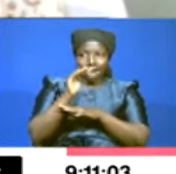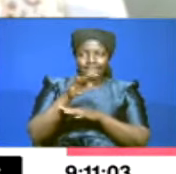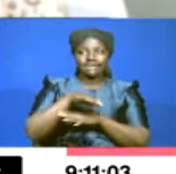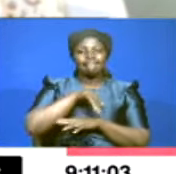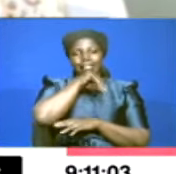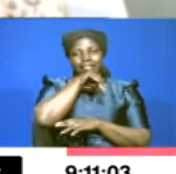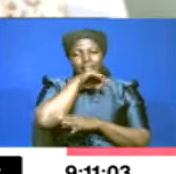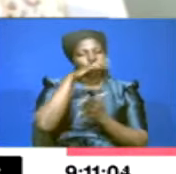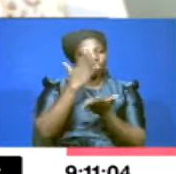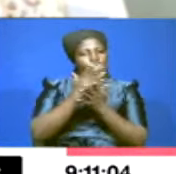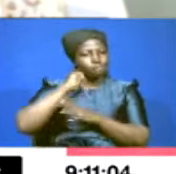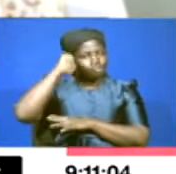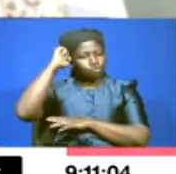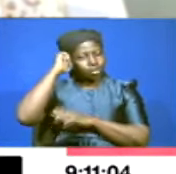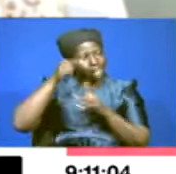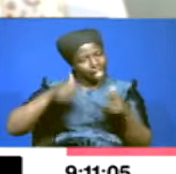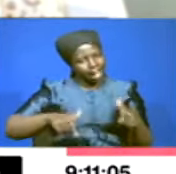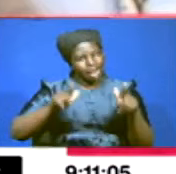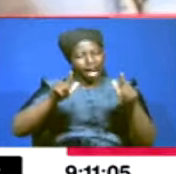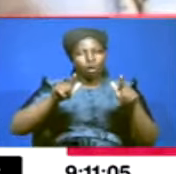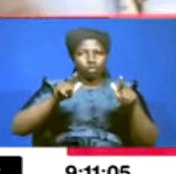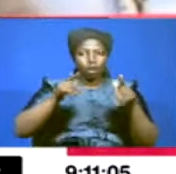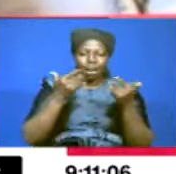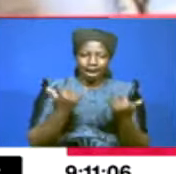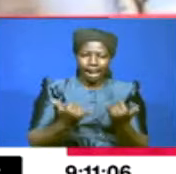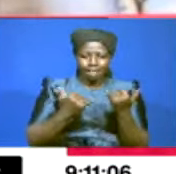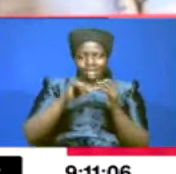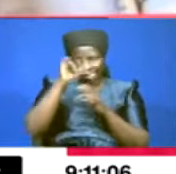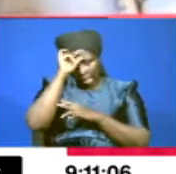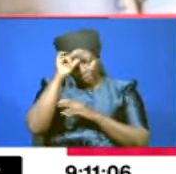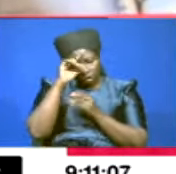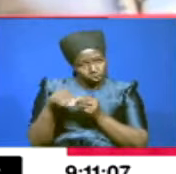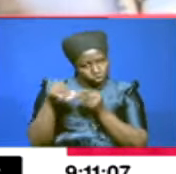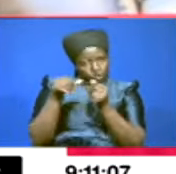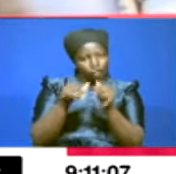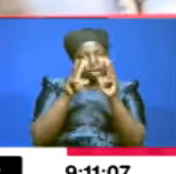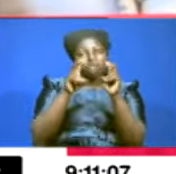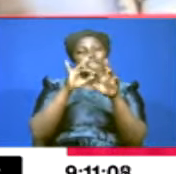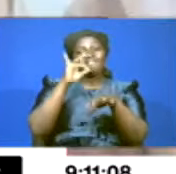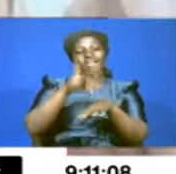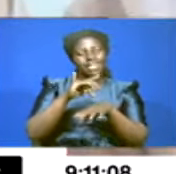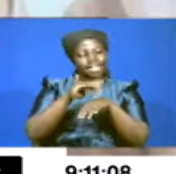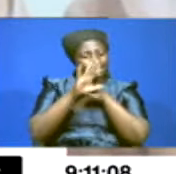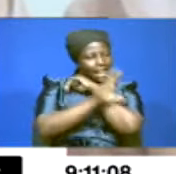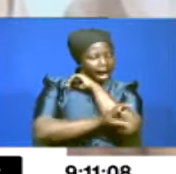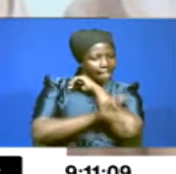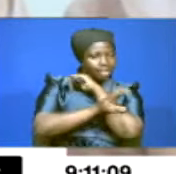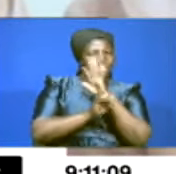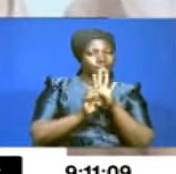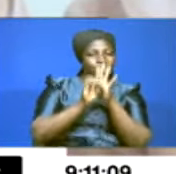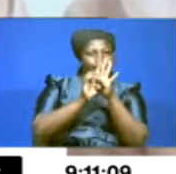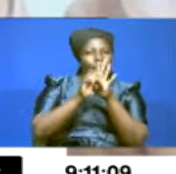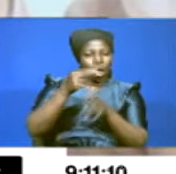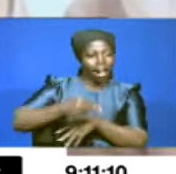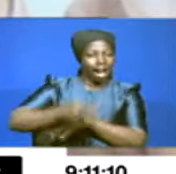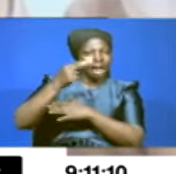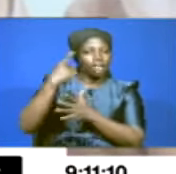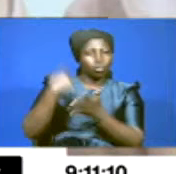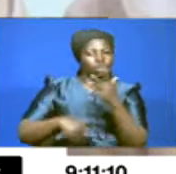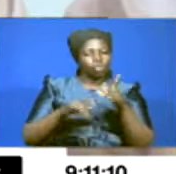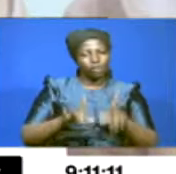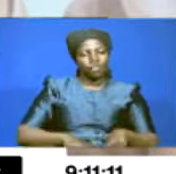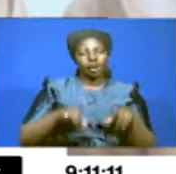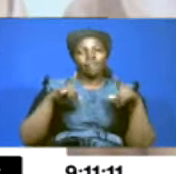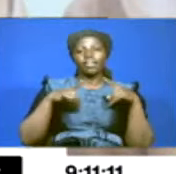current administration tackle issues affecting the country, such as the high cost of living. Niombe sana viongozi